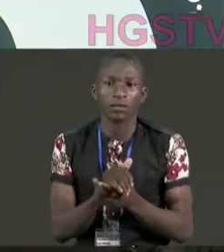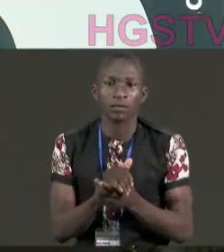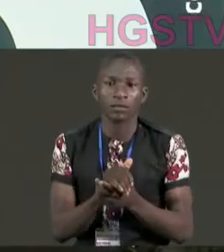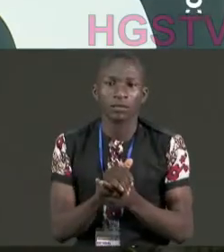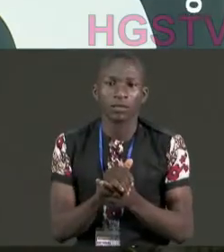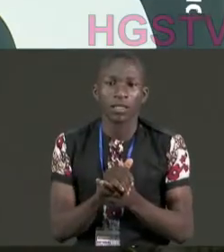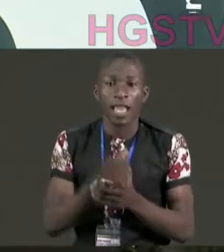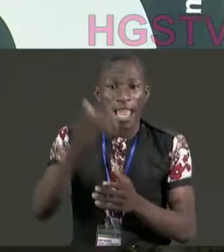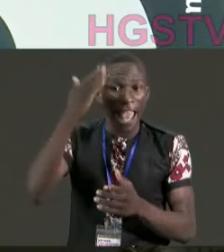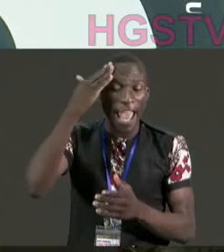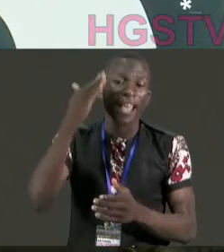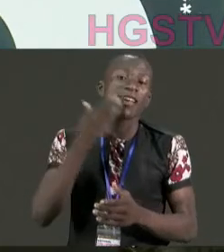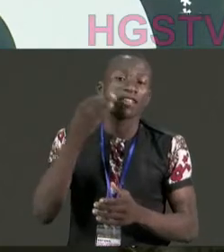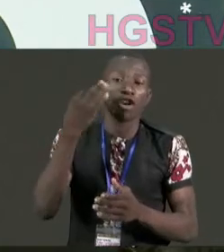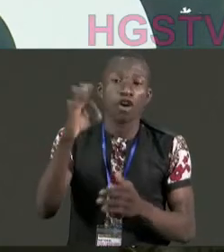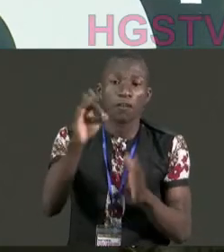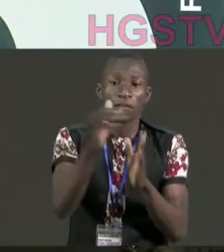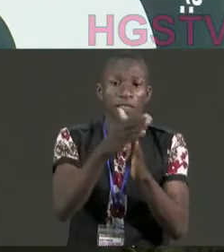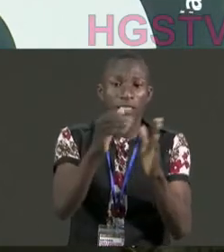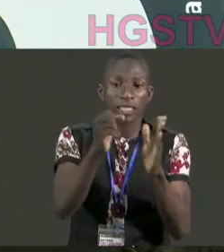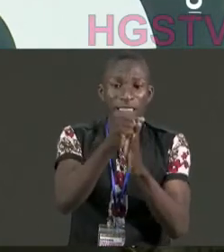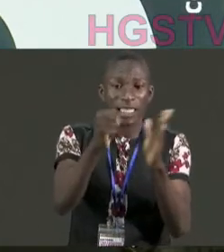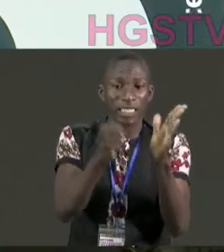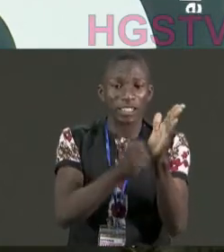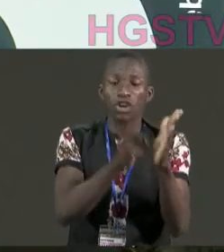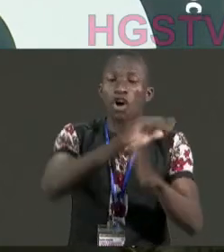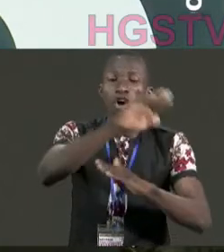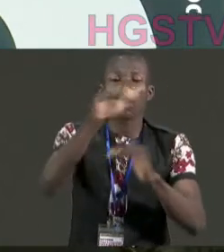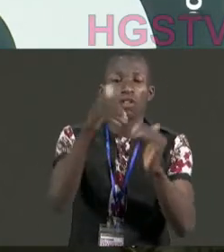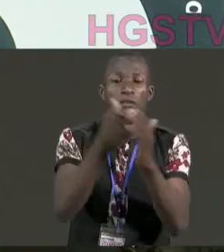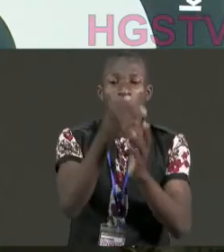heads of states all over the world.